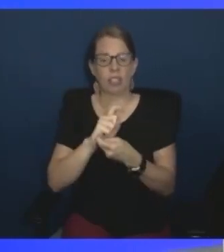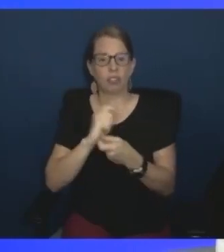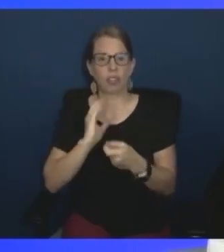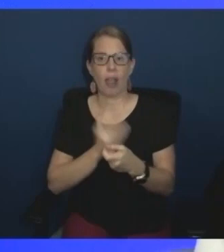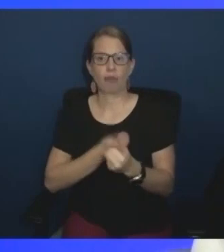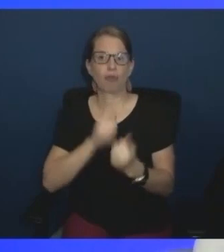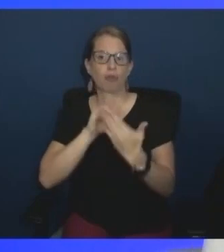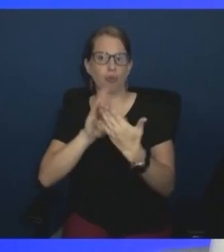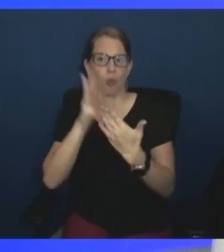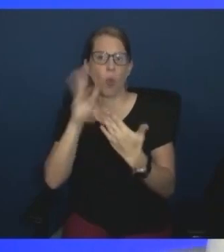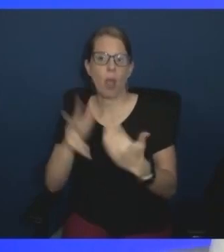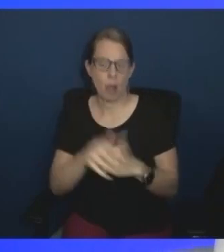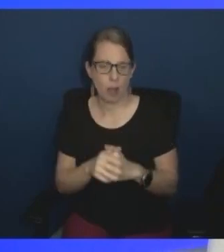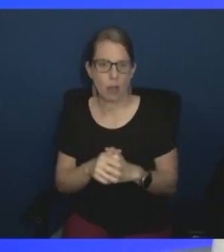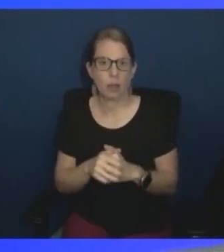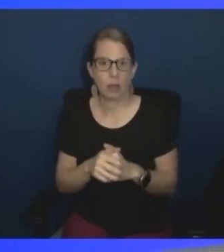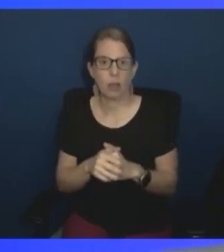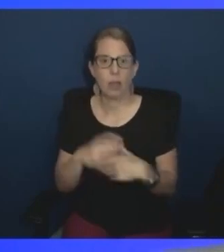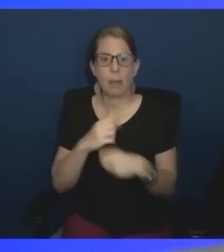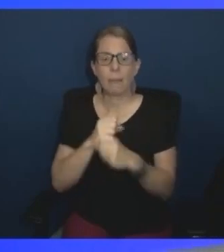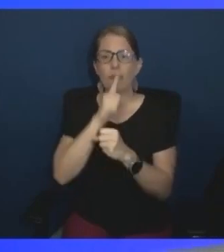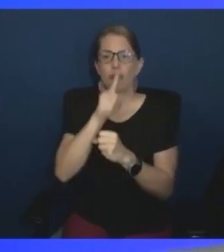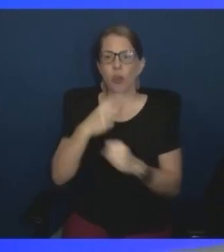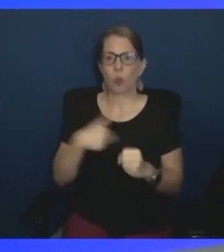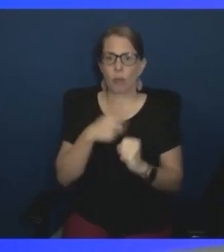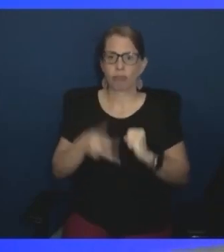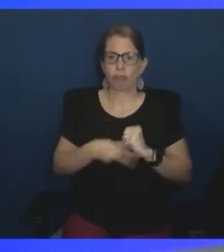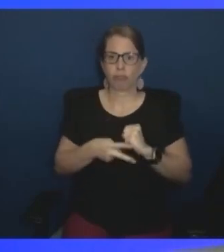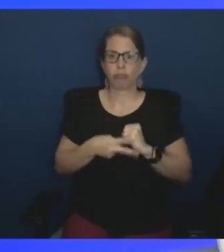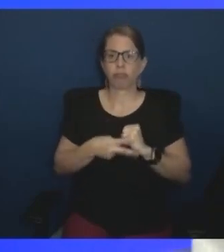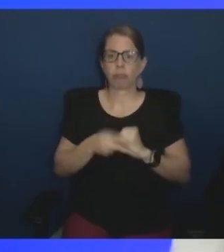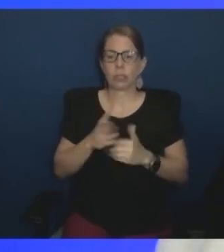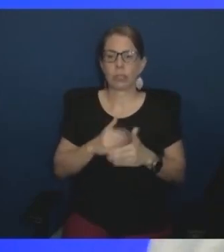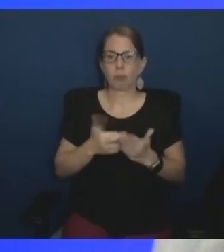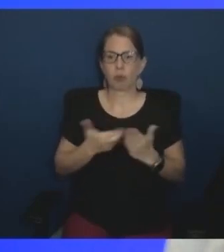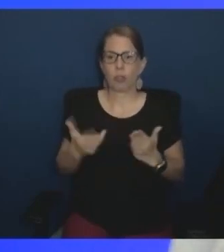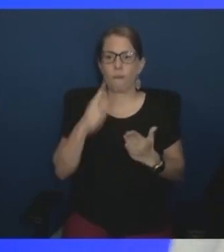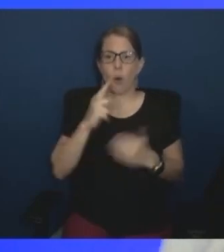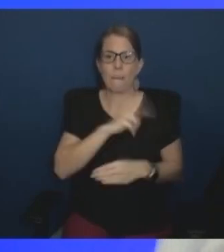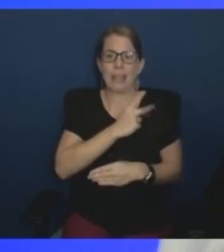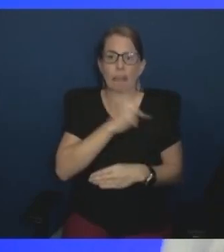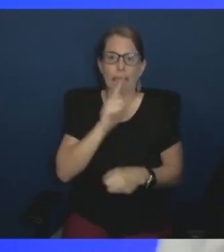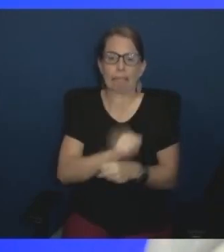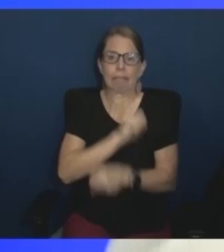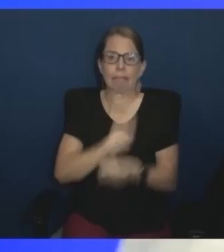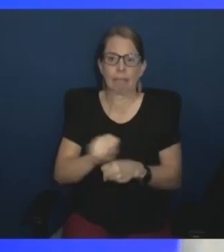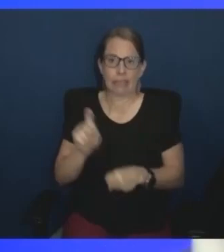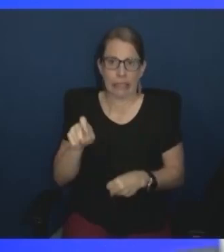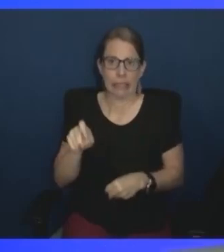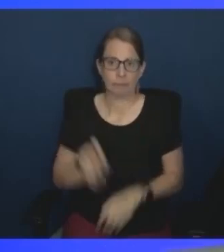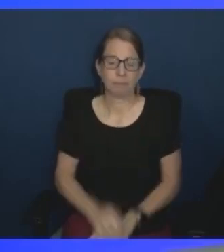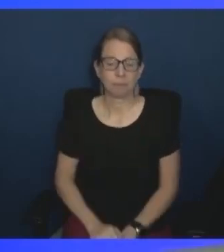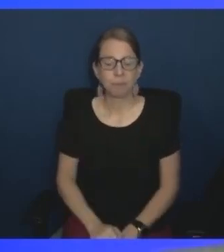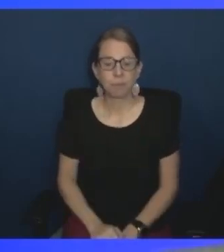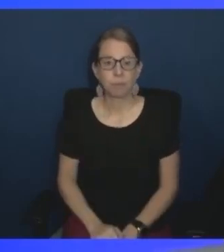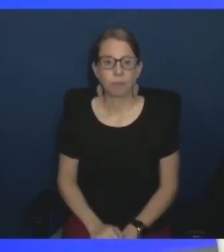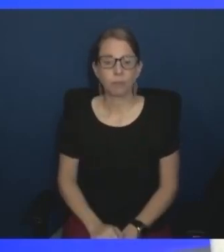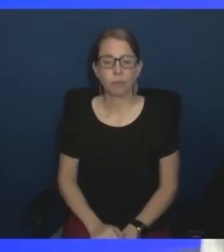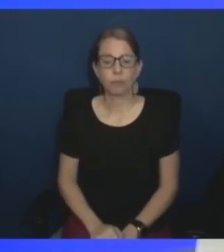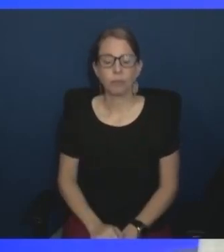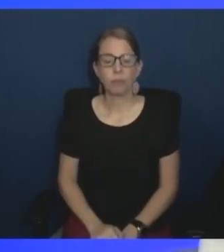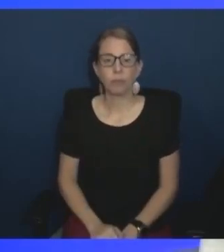to make sure that we're conserving or preserving some of those resources for patients that really need it. And so oftentimes we're using